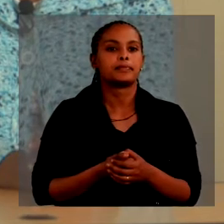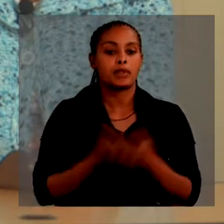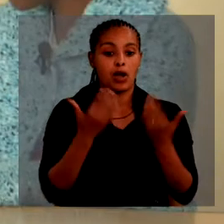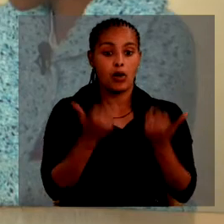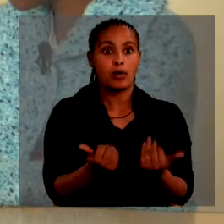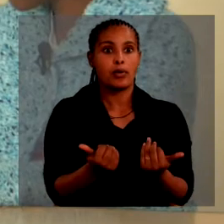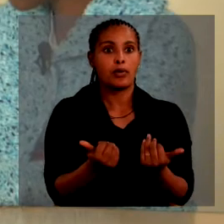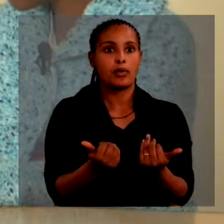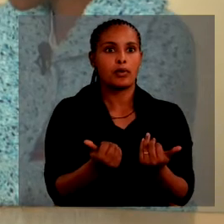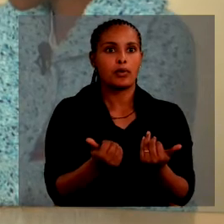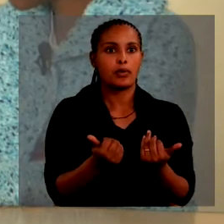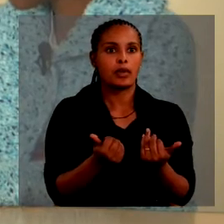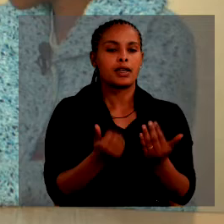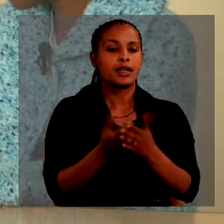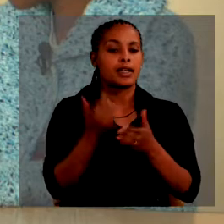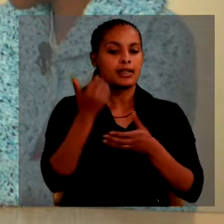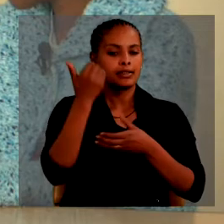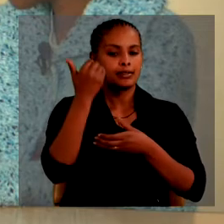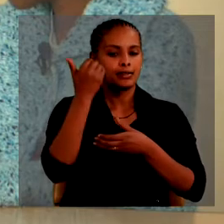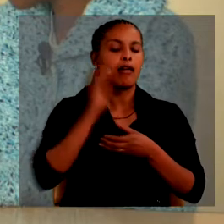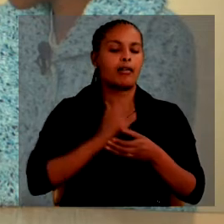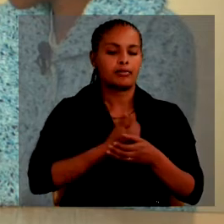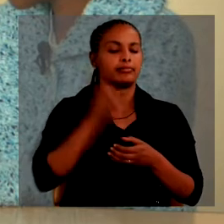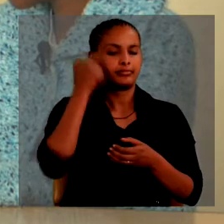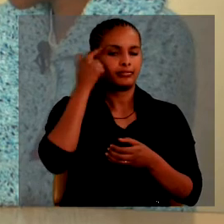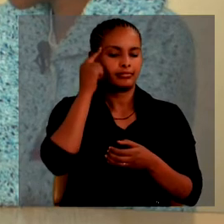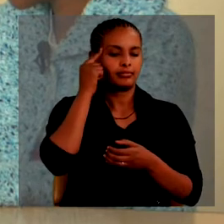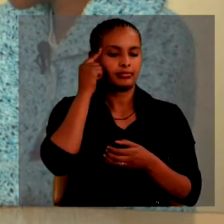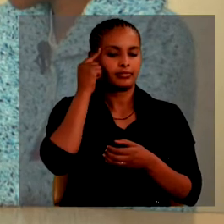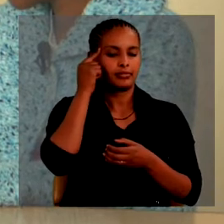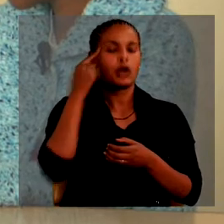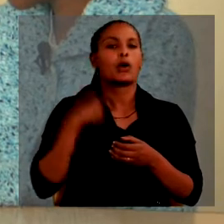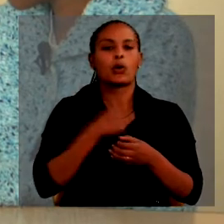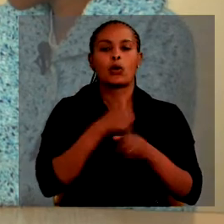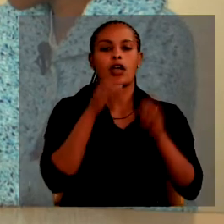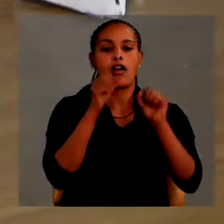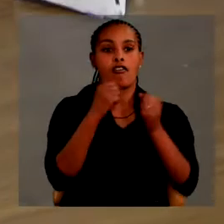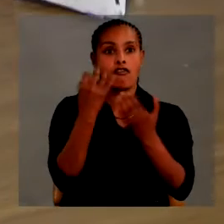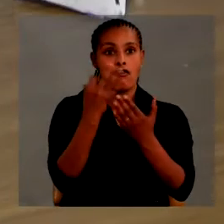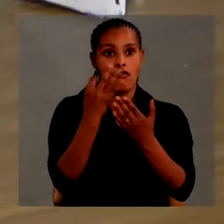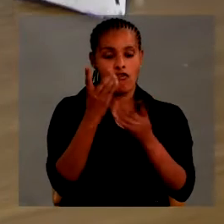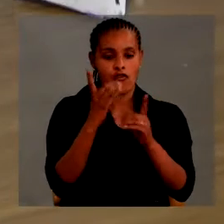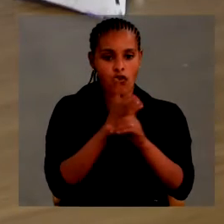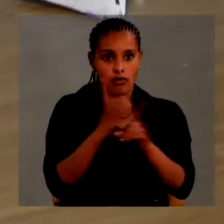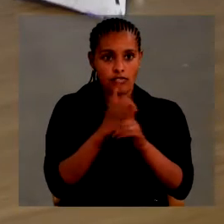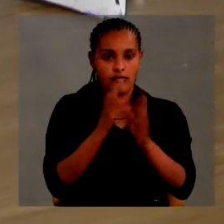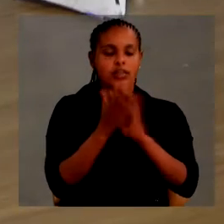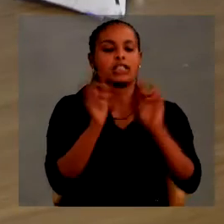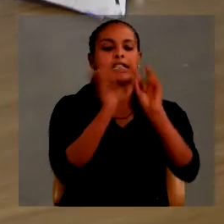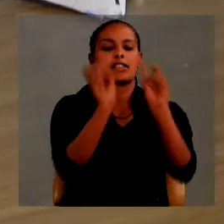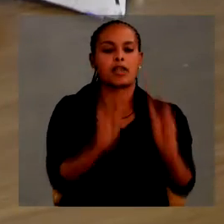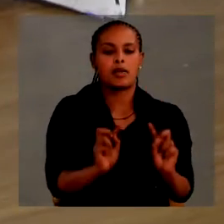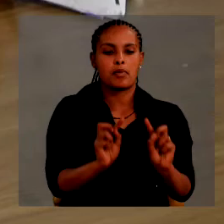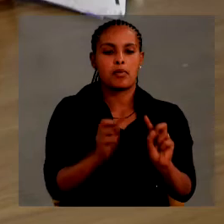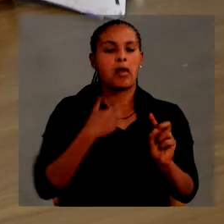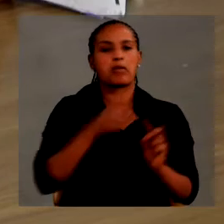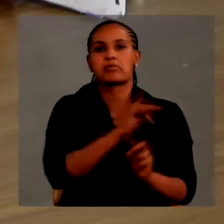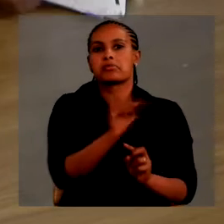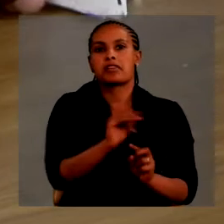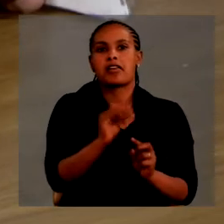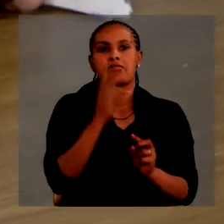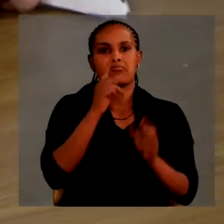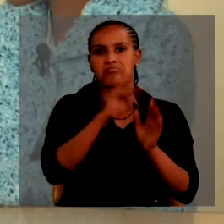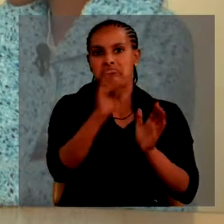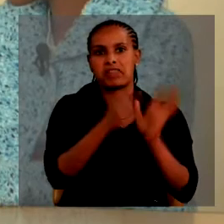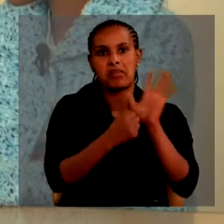now, inside our brain, we can form a shape that looks like